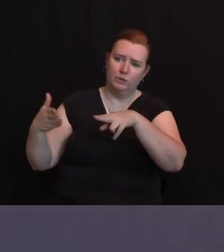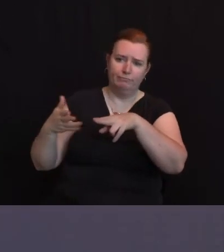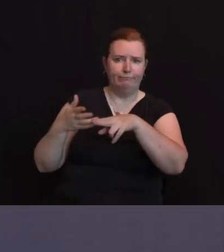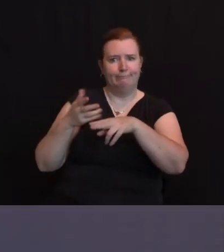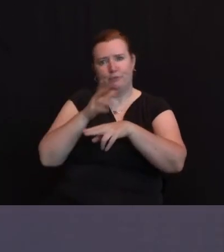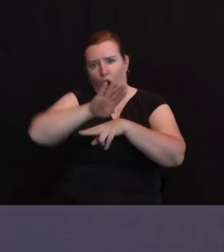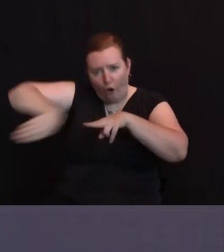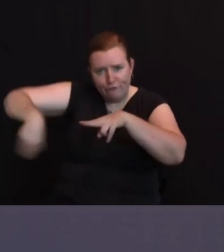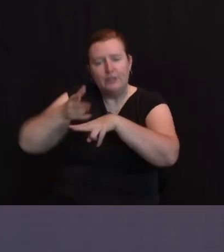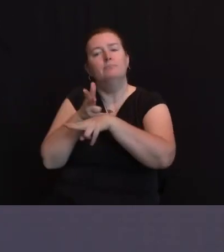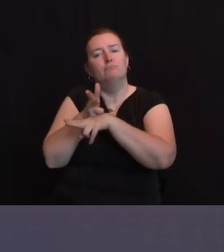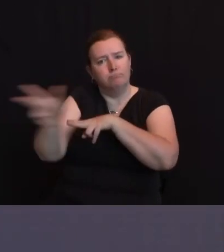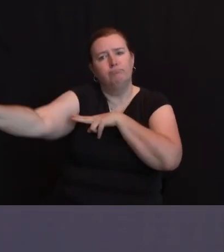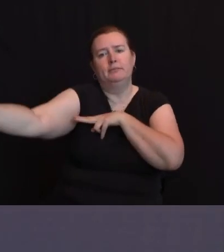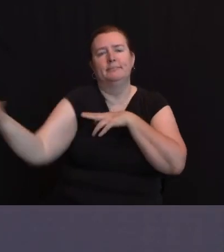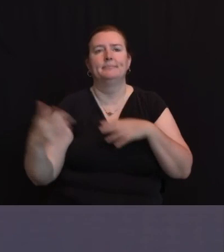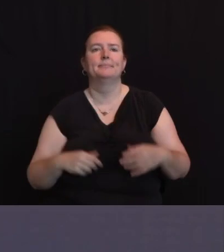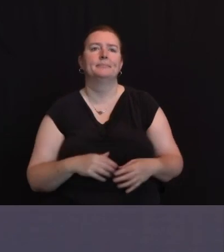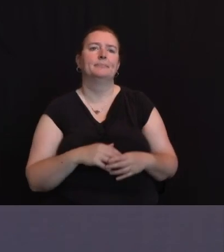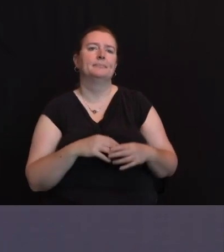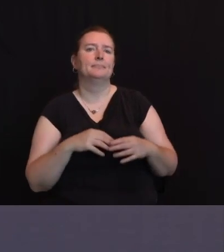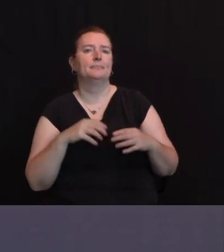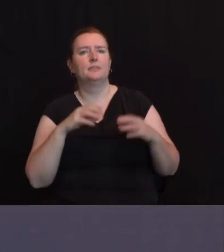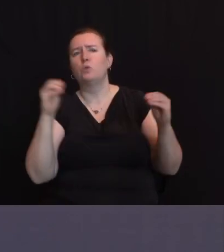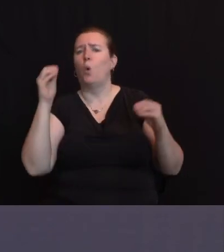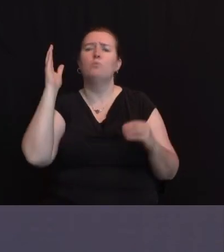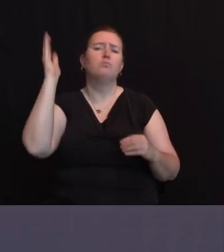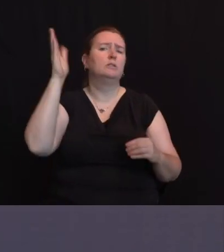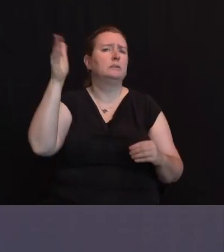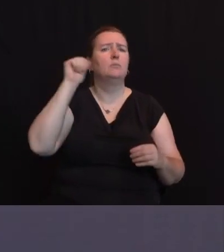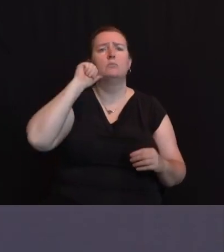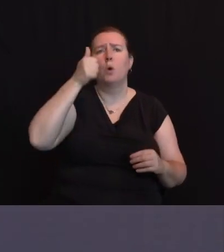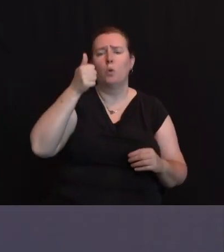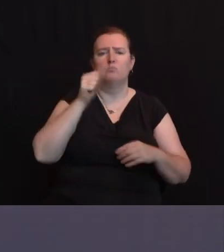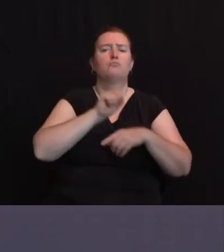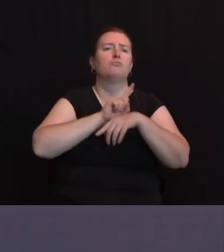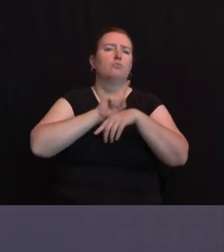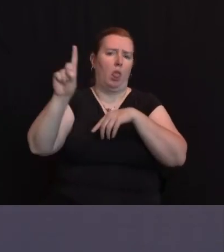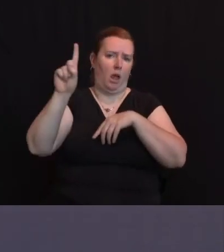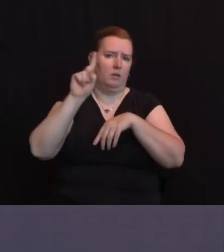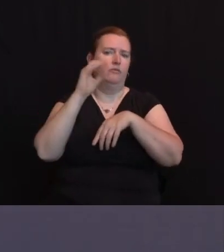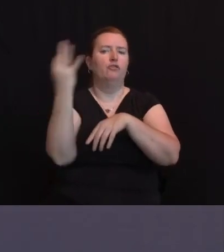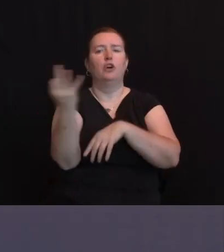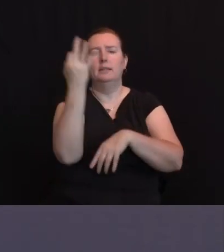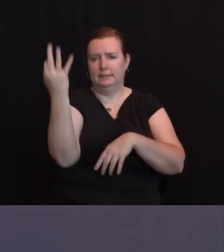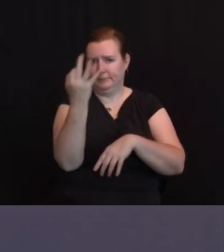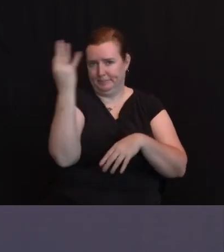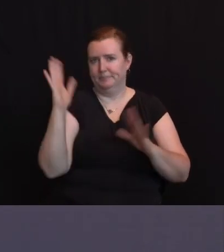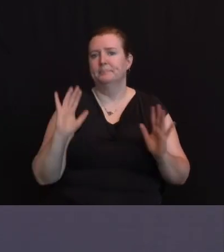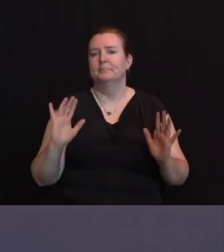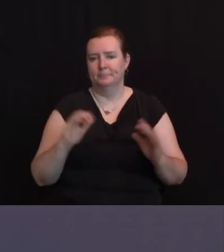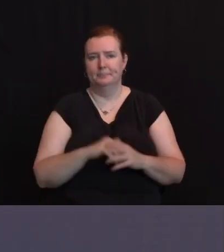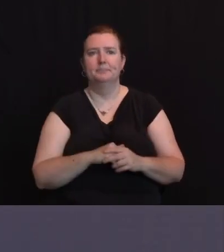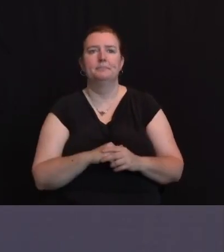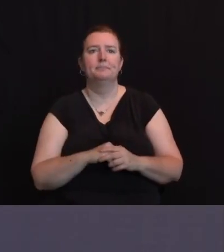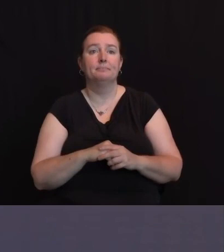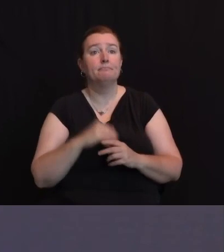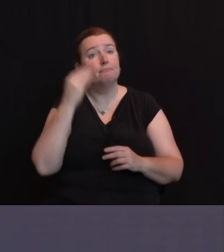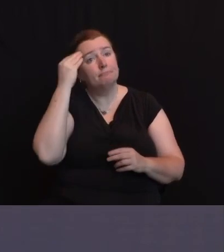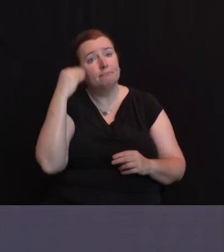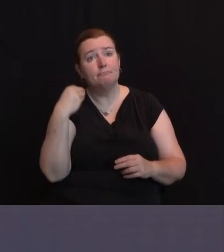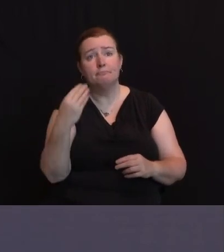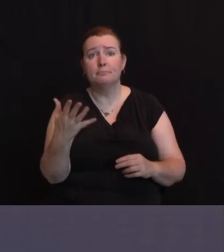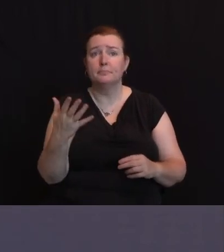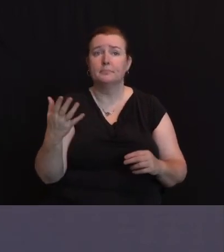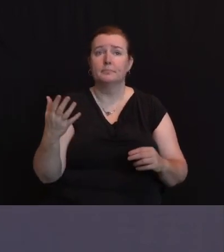but together, unless you hear otherwise, at 1 o'clock on Friday. Number one. Number two, in addition to being consumed by the